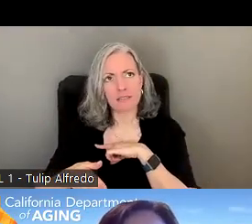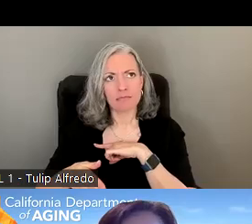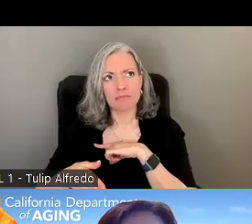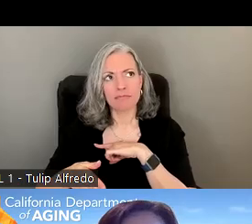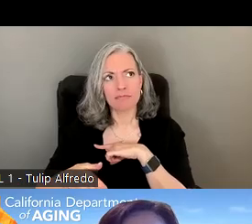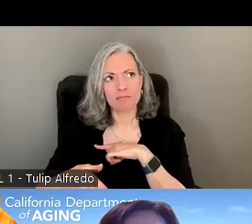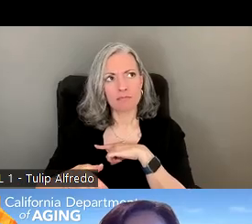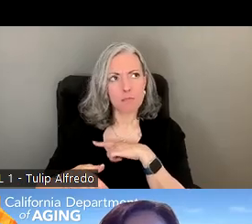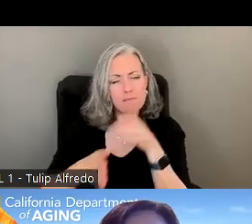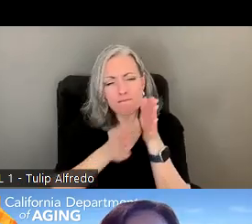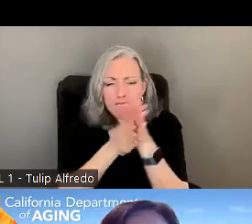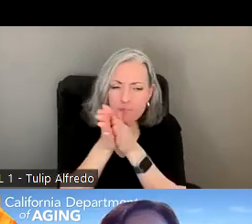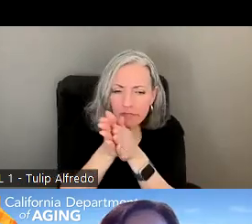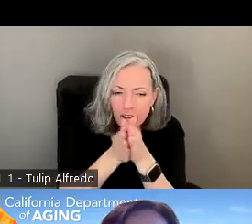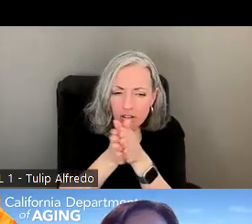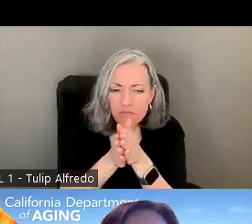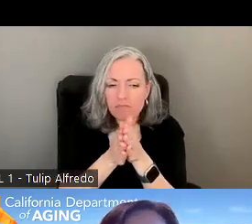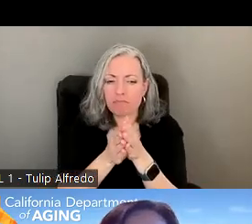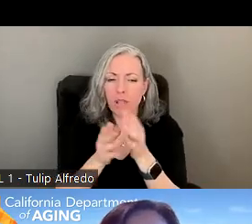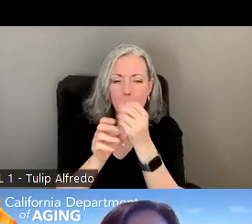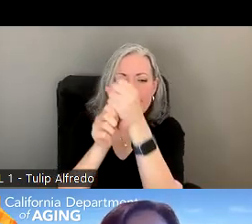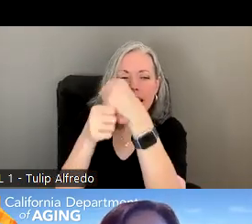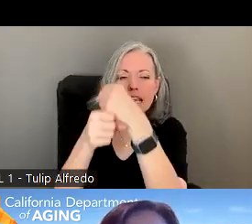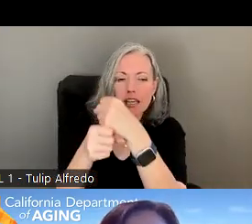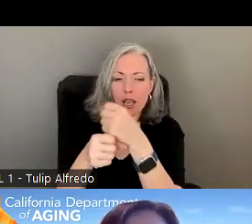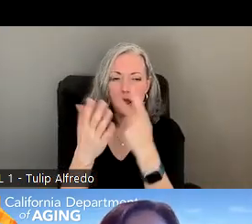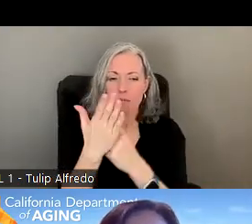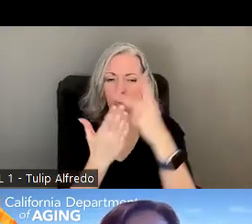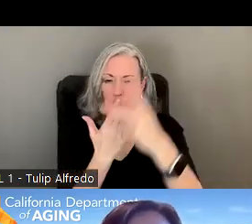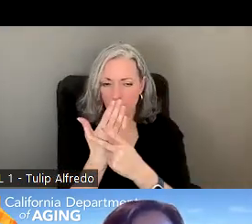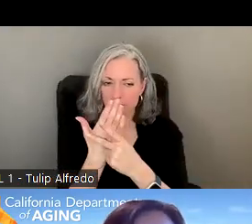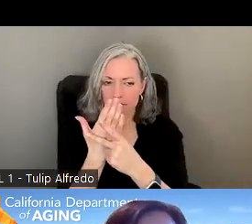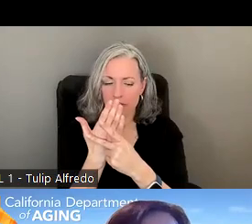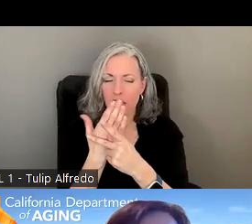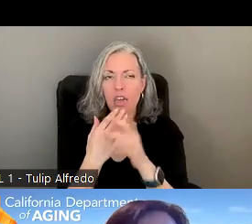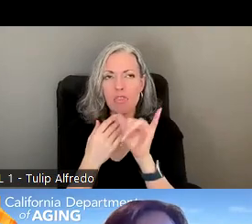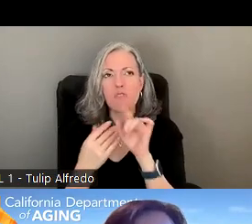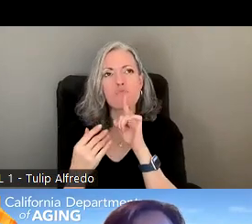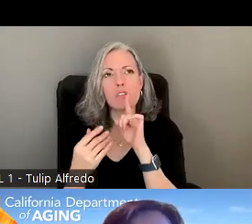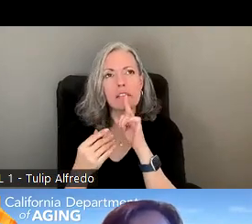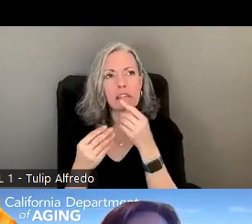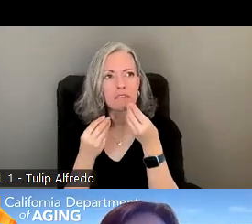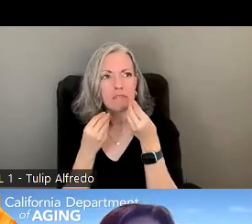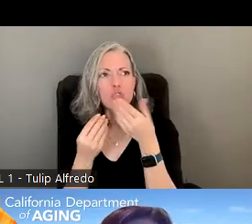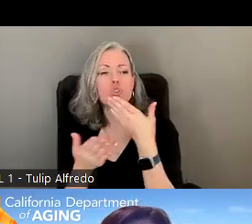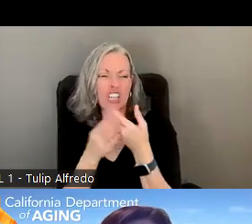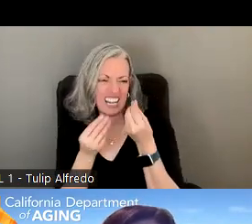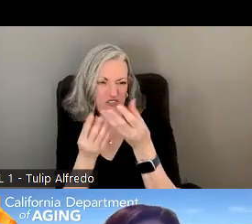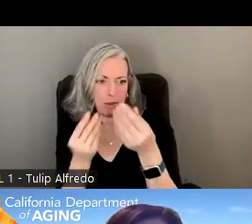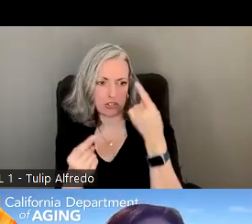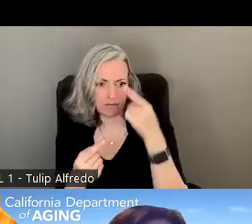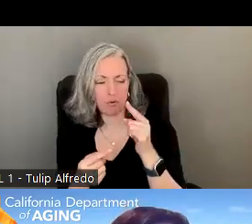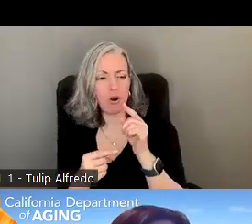be innovative and create programming that is really well informed for our